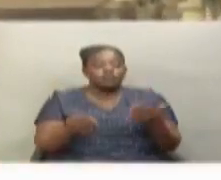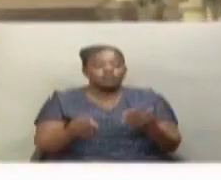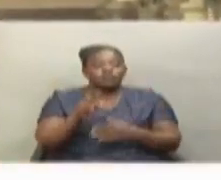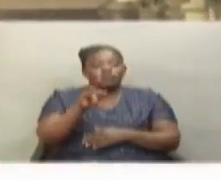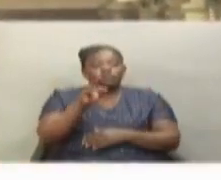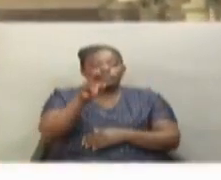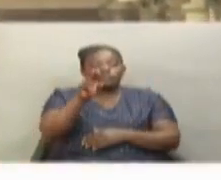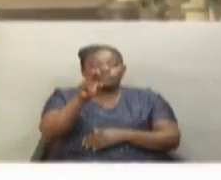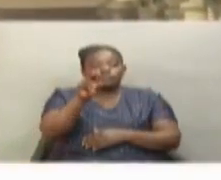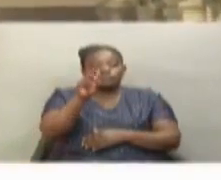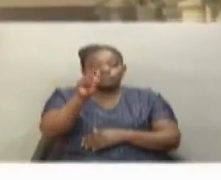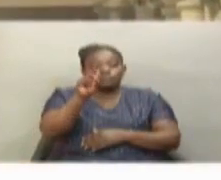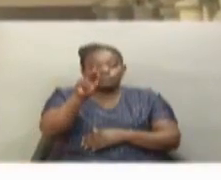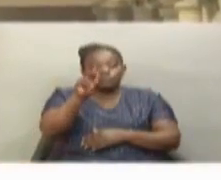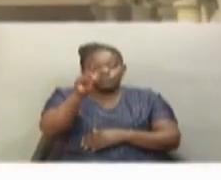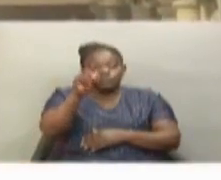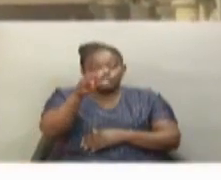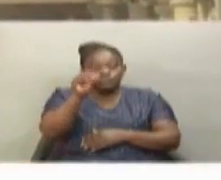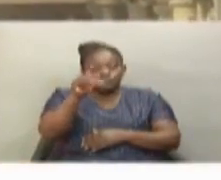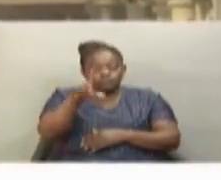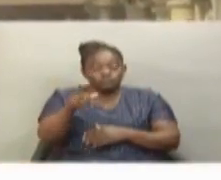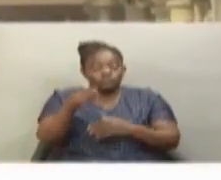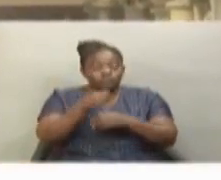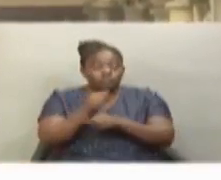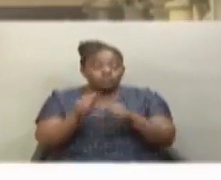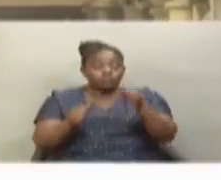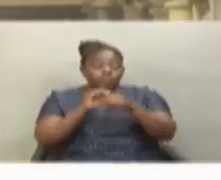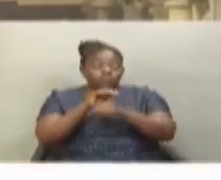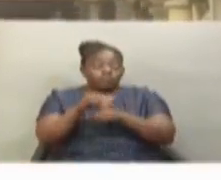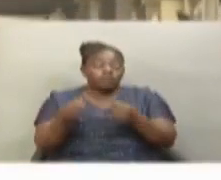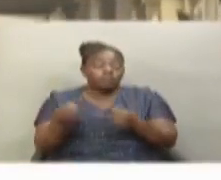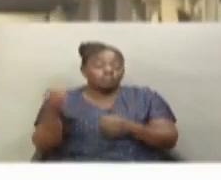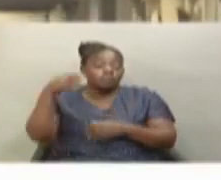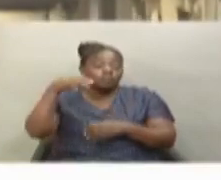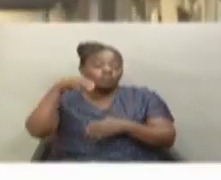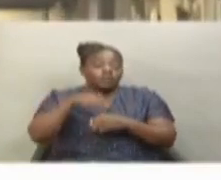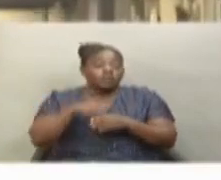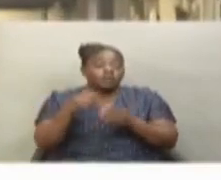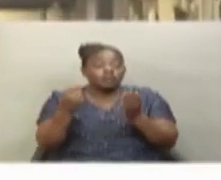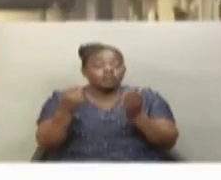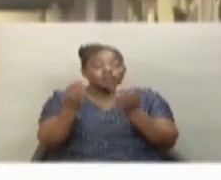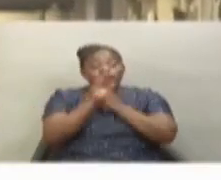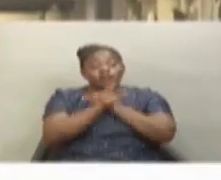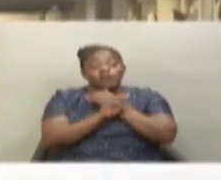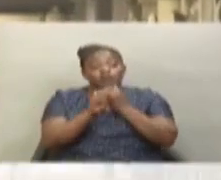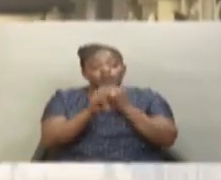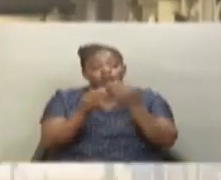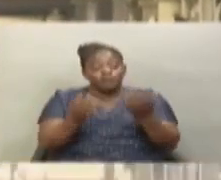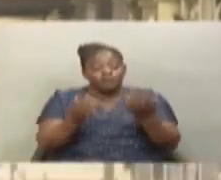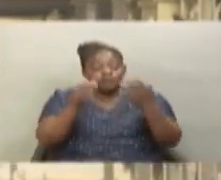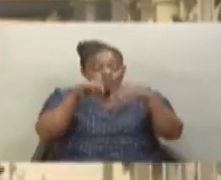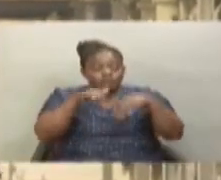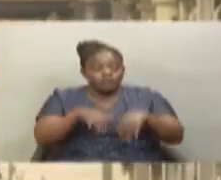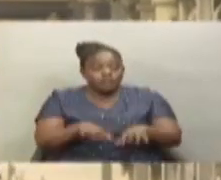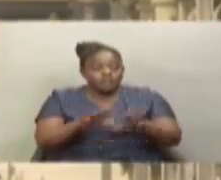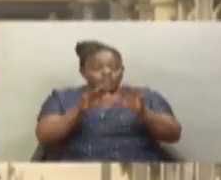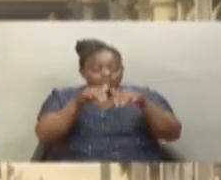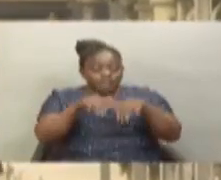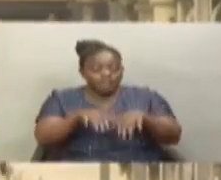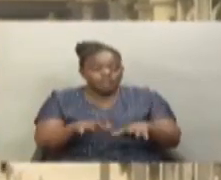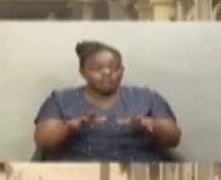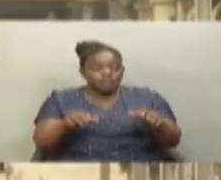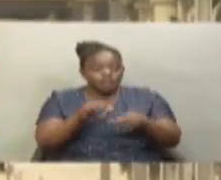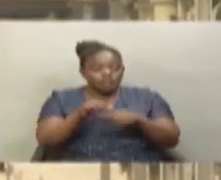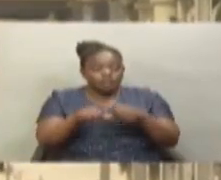UEGCL ekitongole ekigenerating amasannyalaze mu ggwanga. Eno ddaamu etula ku ttaka space linga